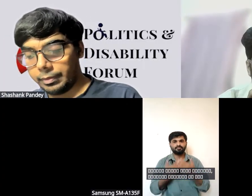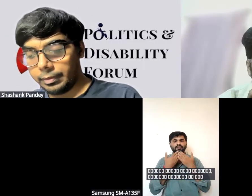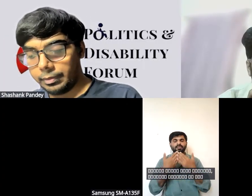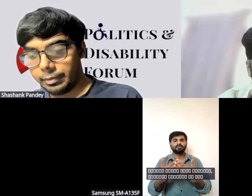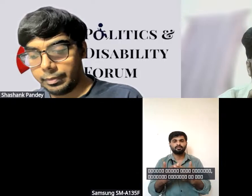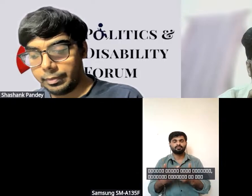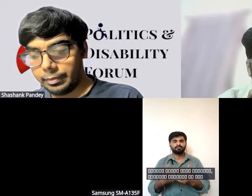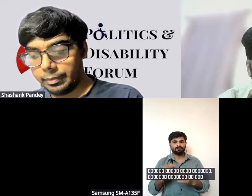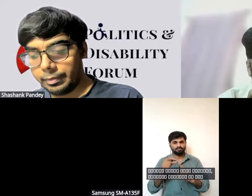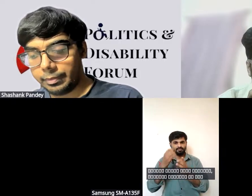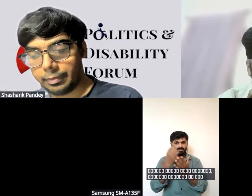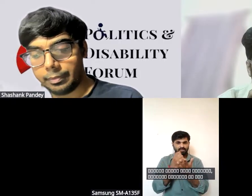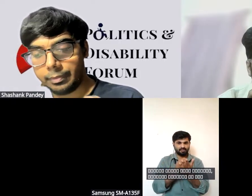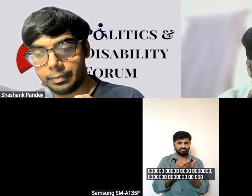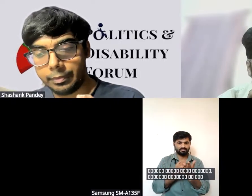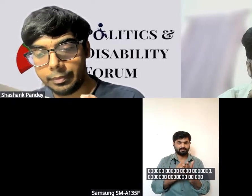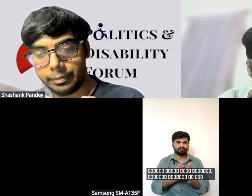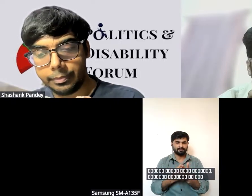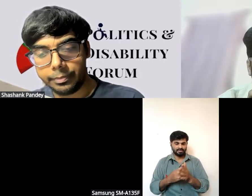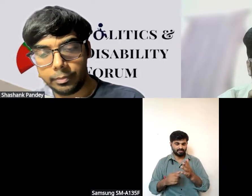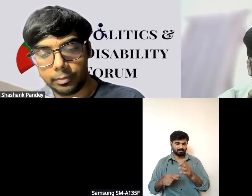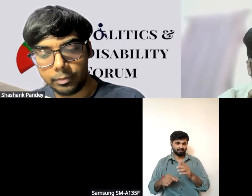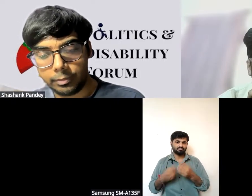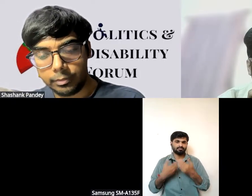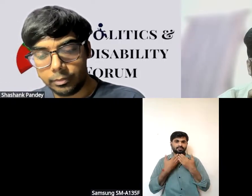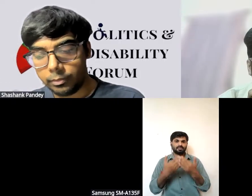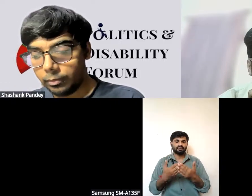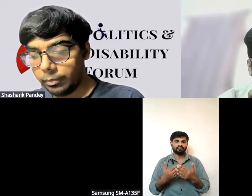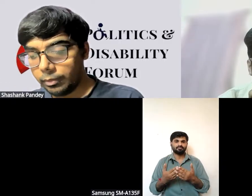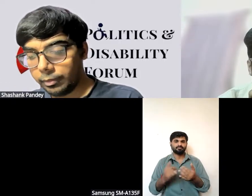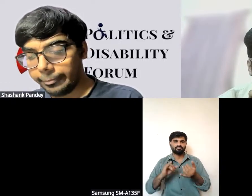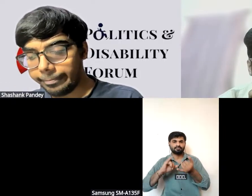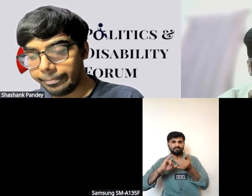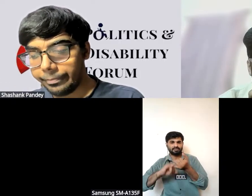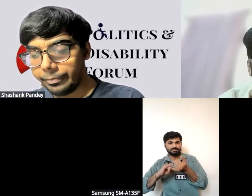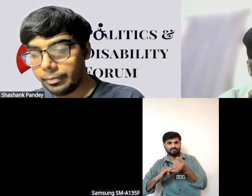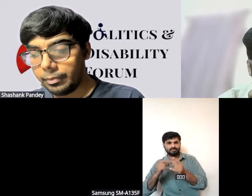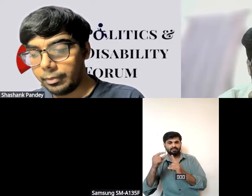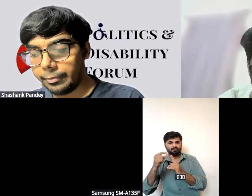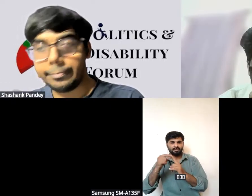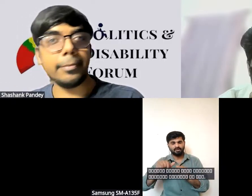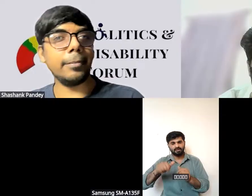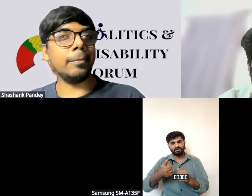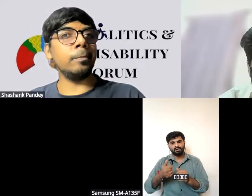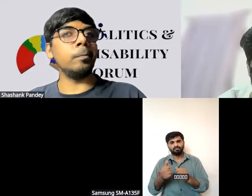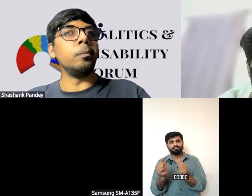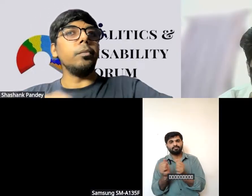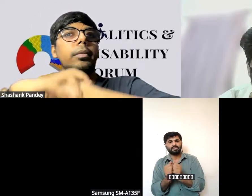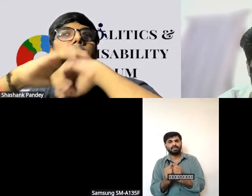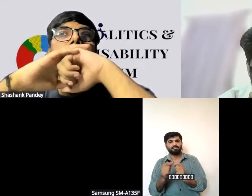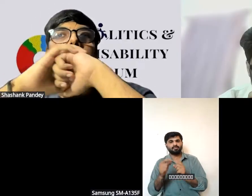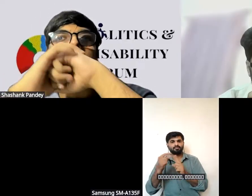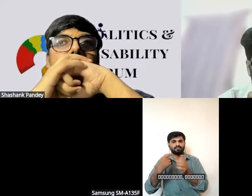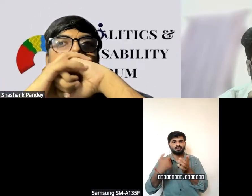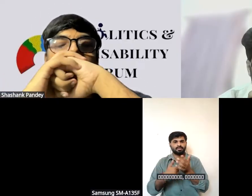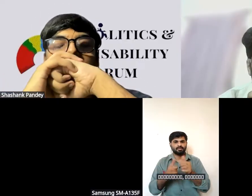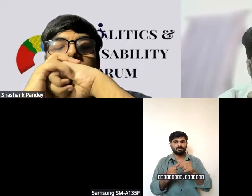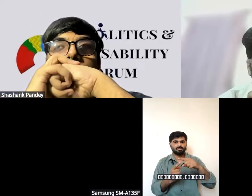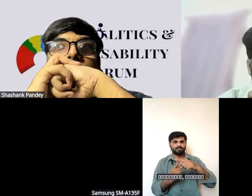this. Appreciate both of you, Shashank and Pratik. Yeah, again, from my side also, thank you, both of